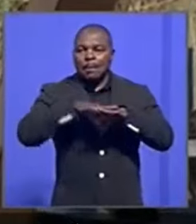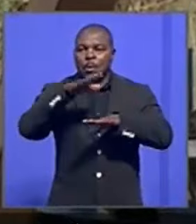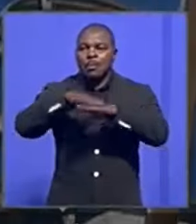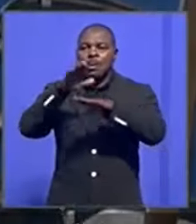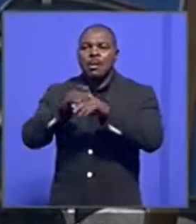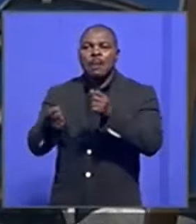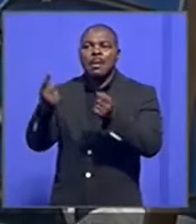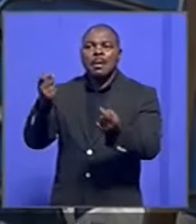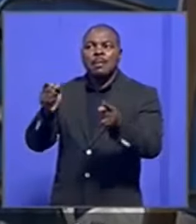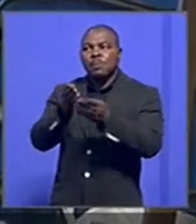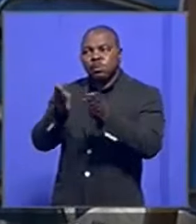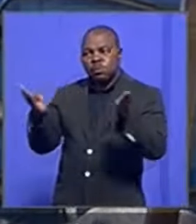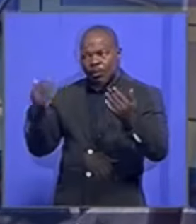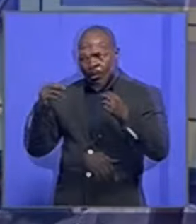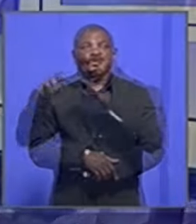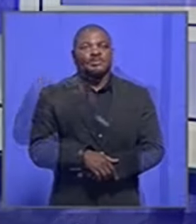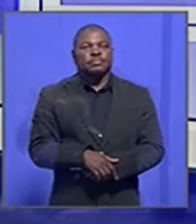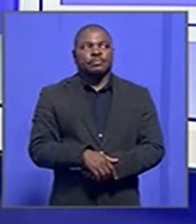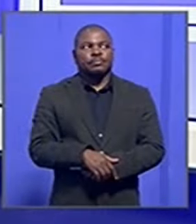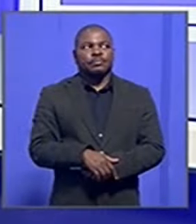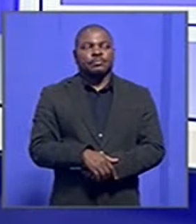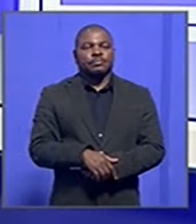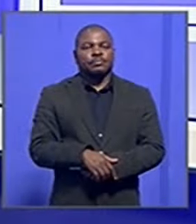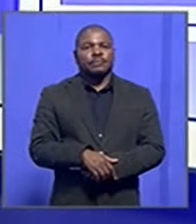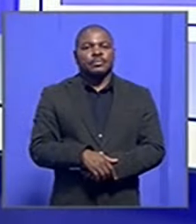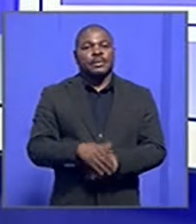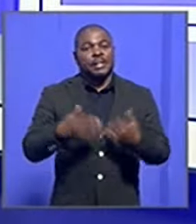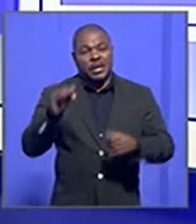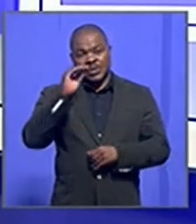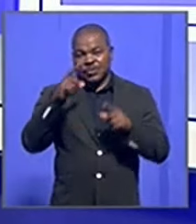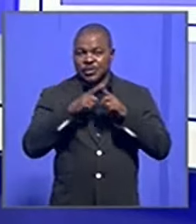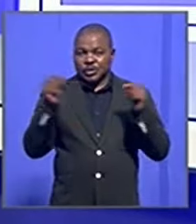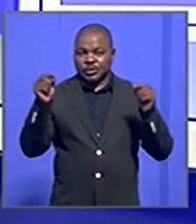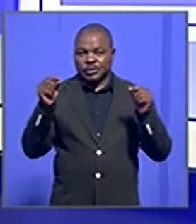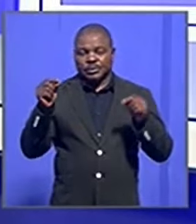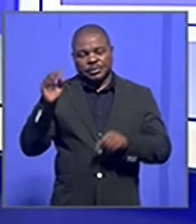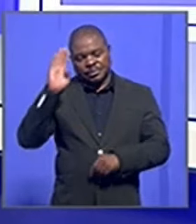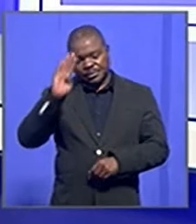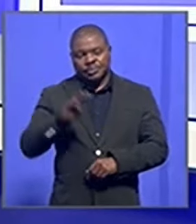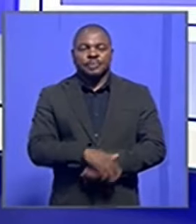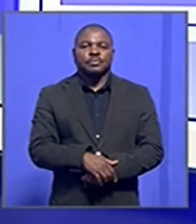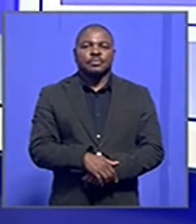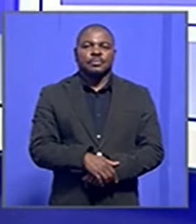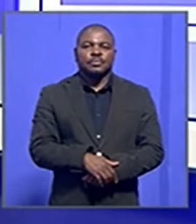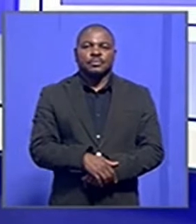media batlisisiwa le lekalo mogedi sala sentle.